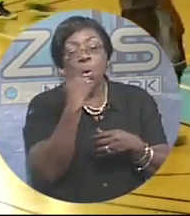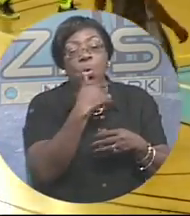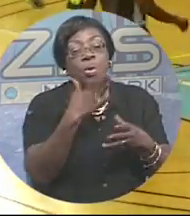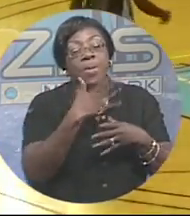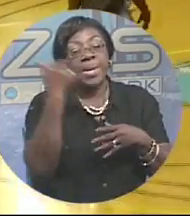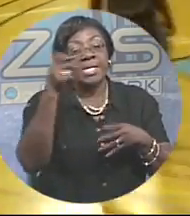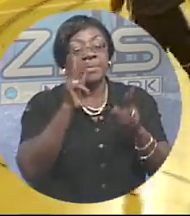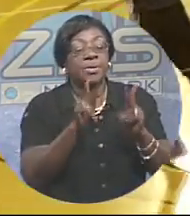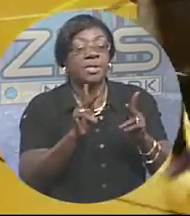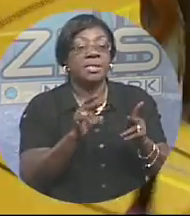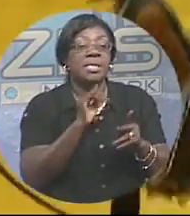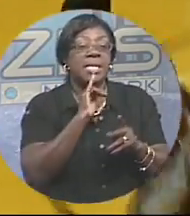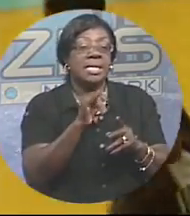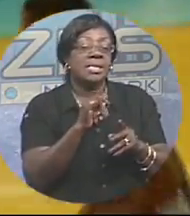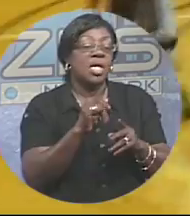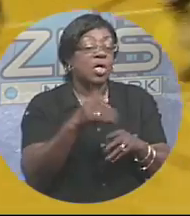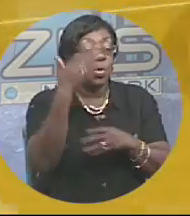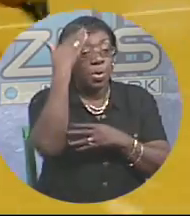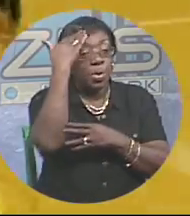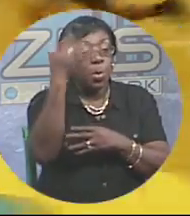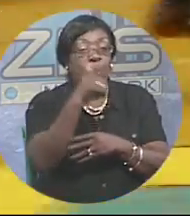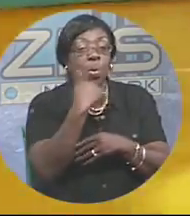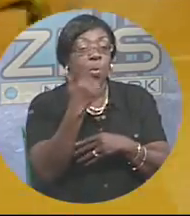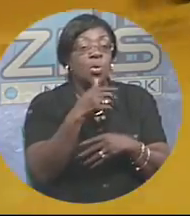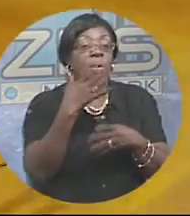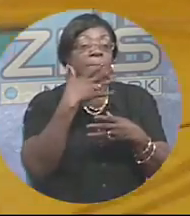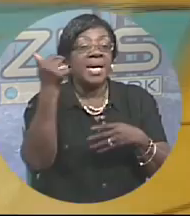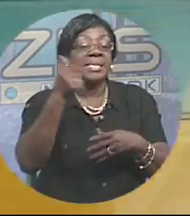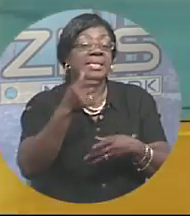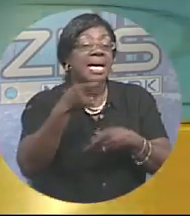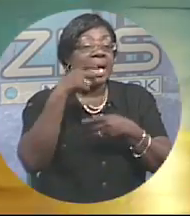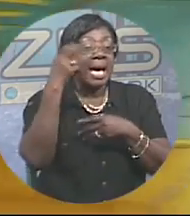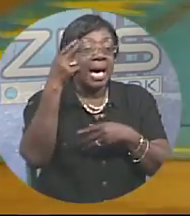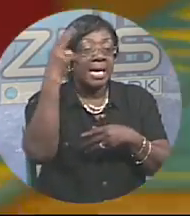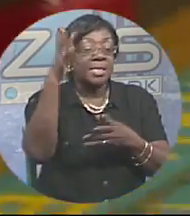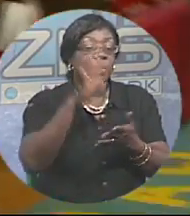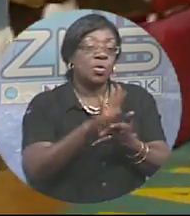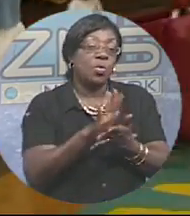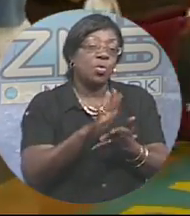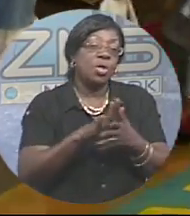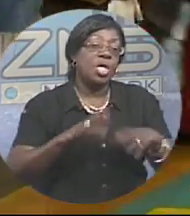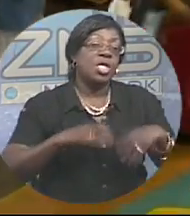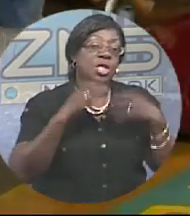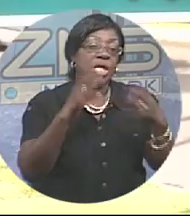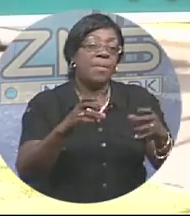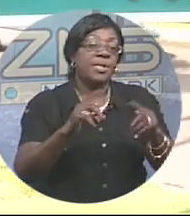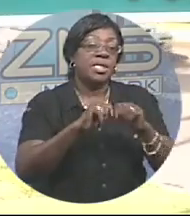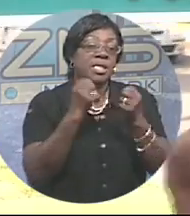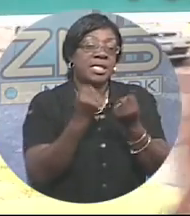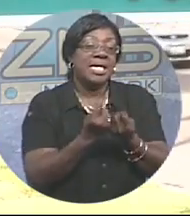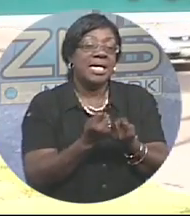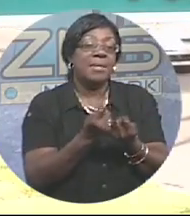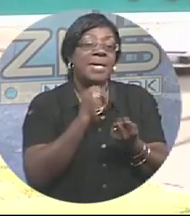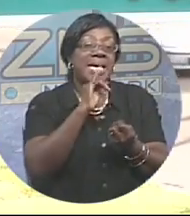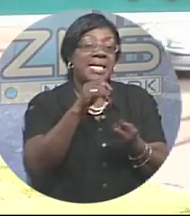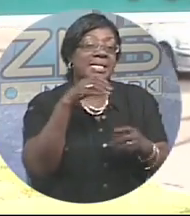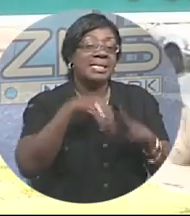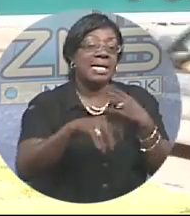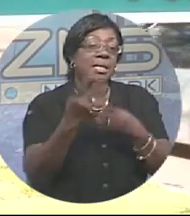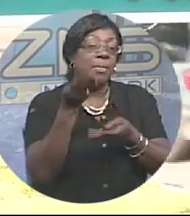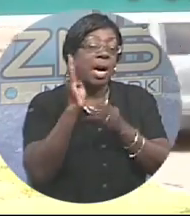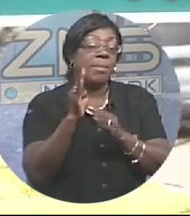You will know who the best basketball, high school basketball championship team is in the Bahamas, boys and